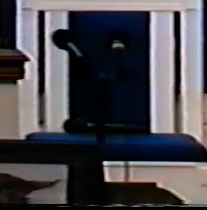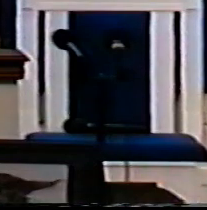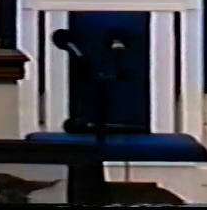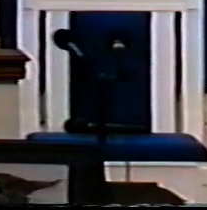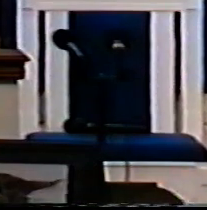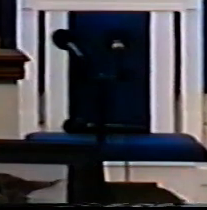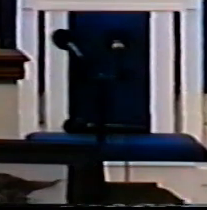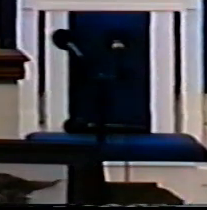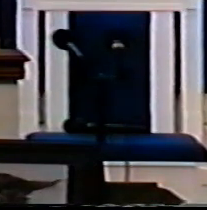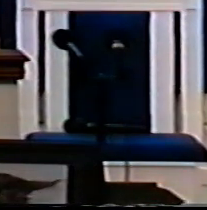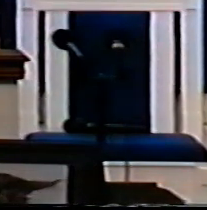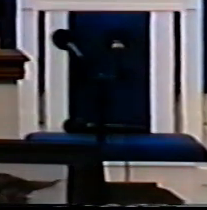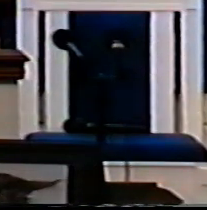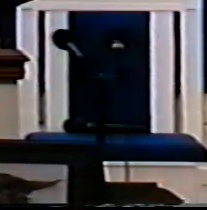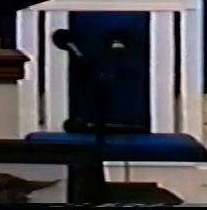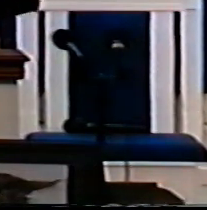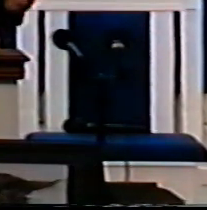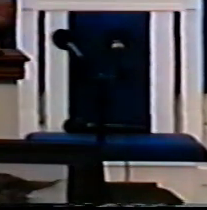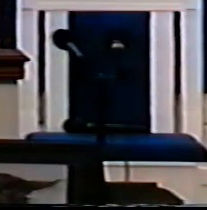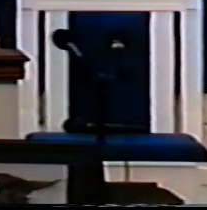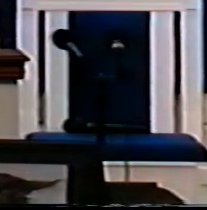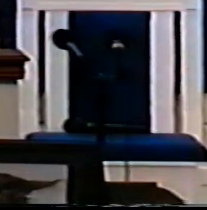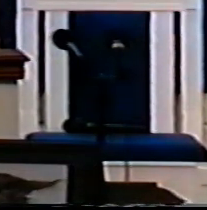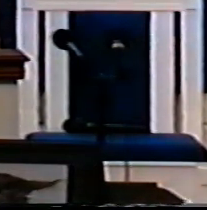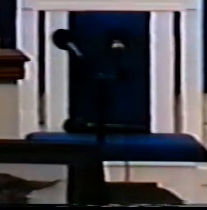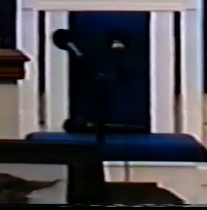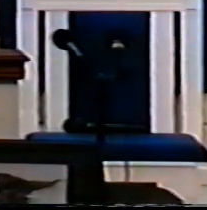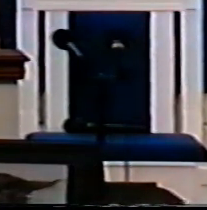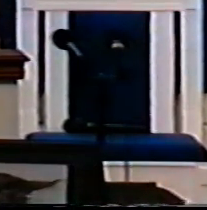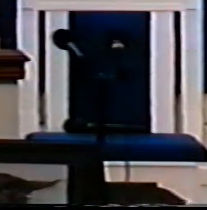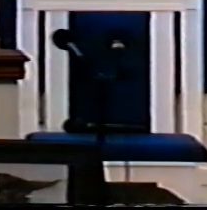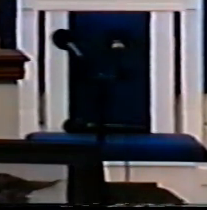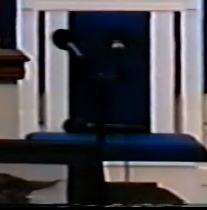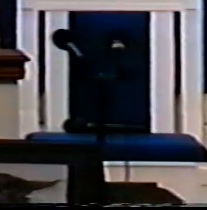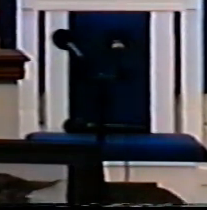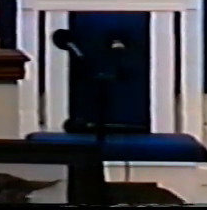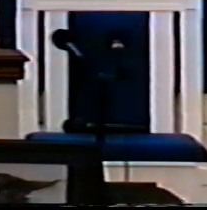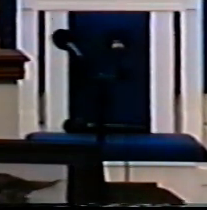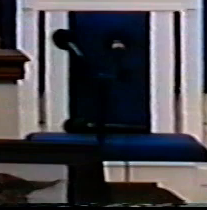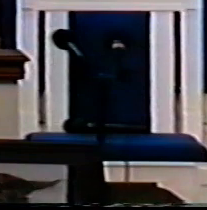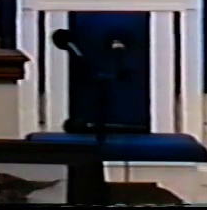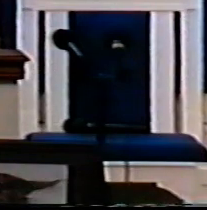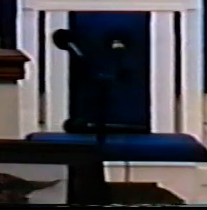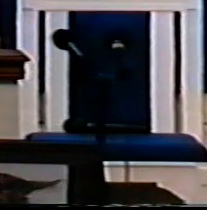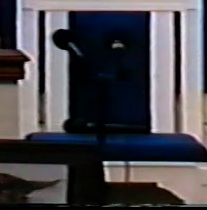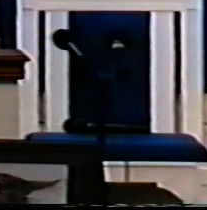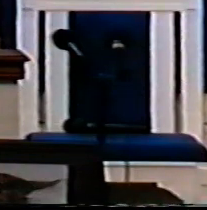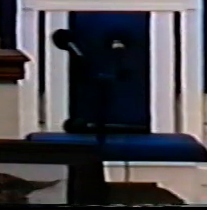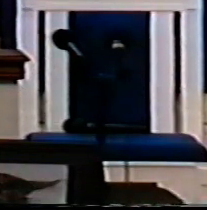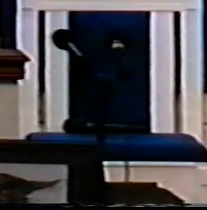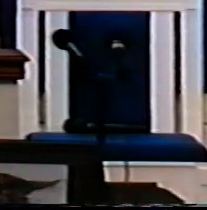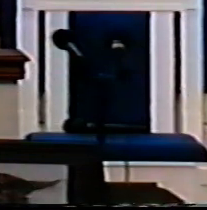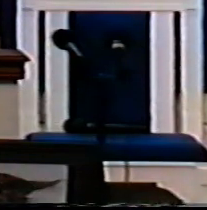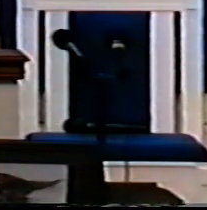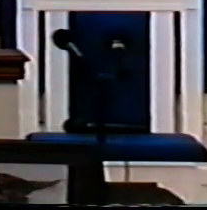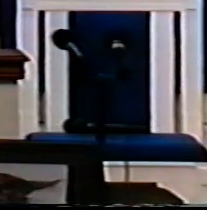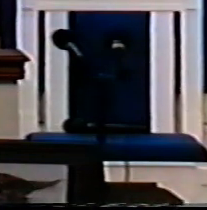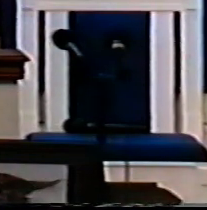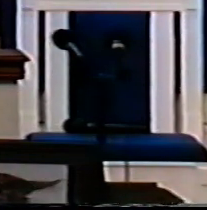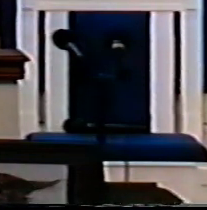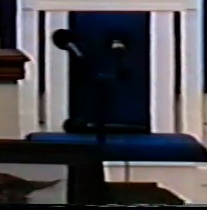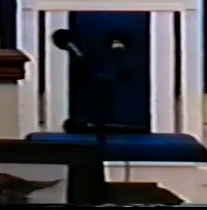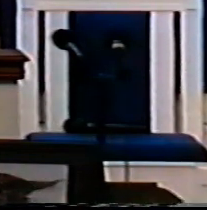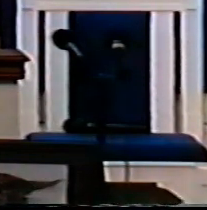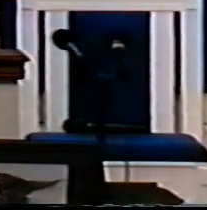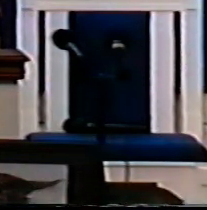tonight, I just kind of want to reiterate the verses before that. Paul has gone to Iconium and is preaching a great revival. Many souls have